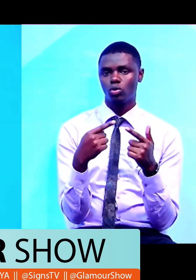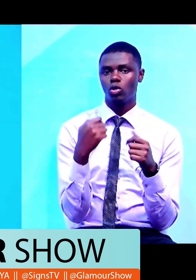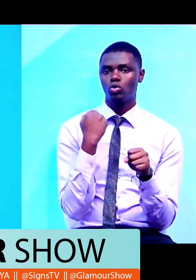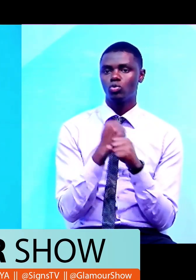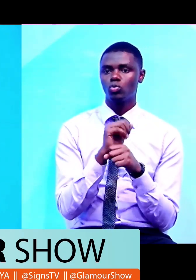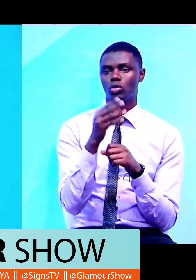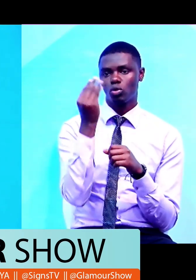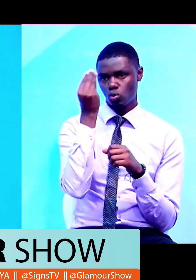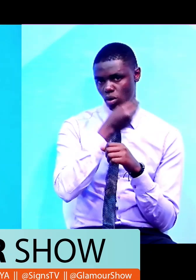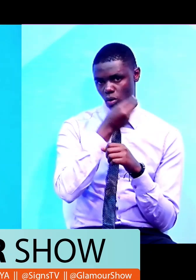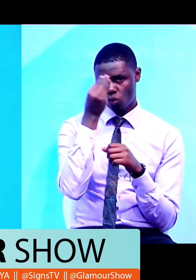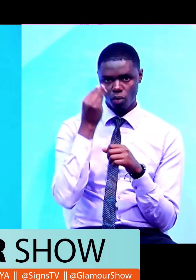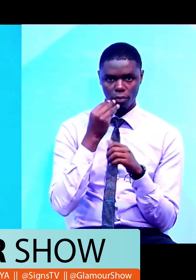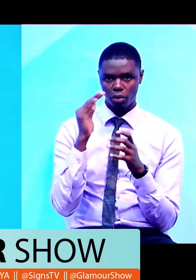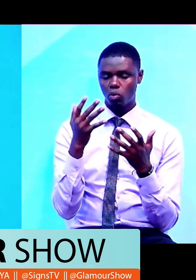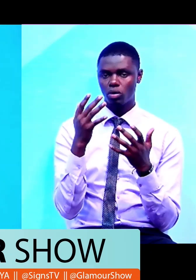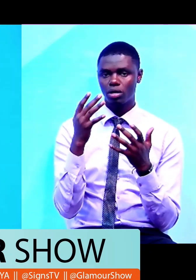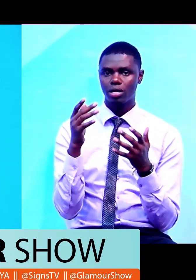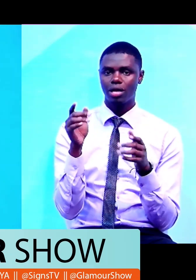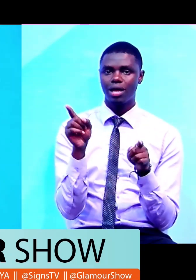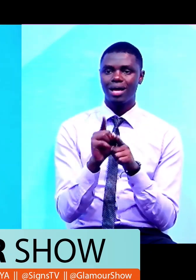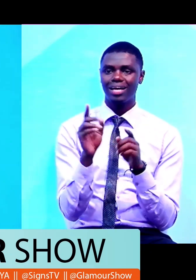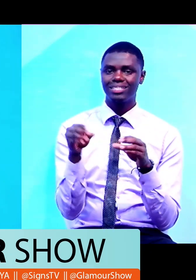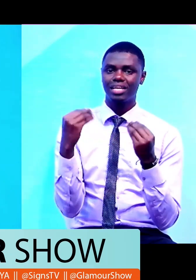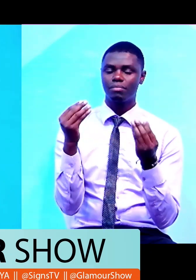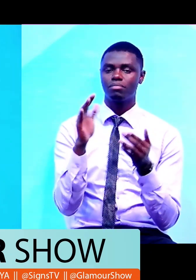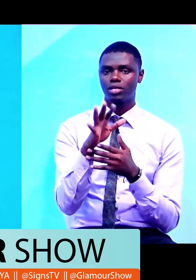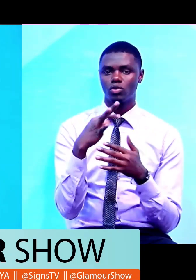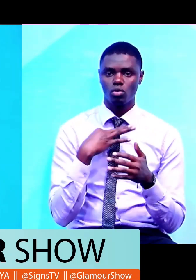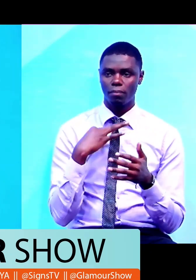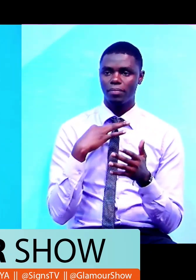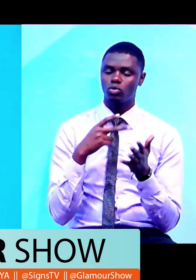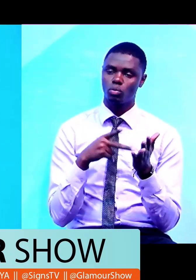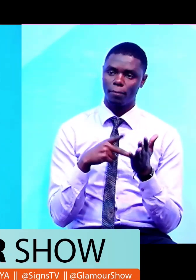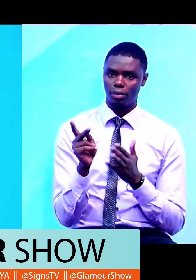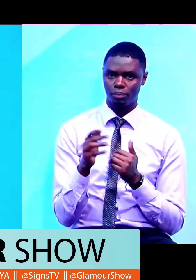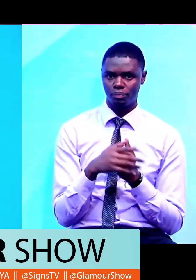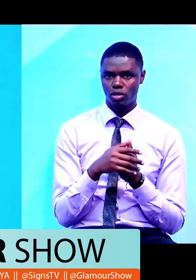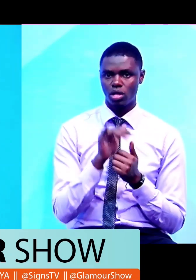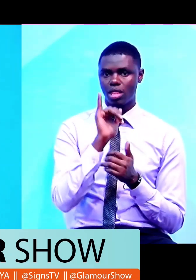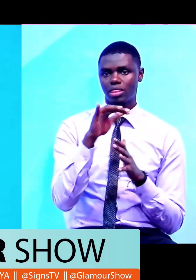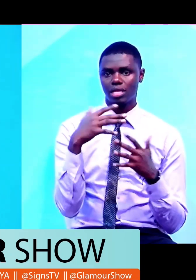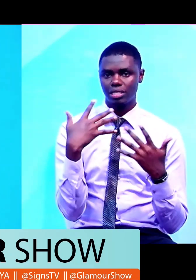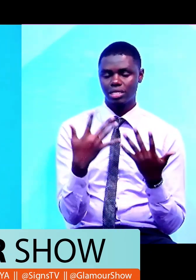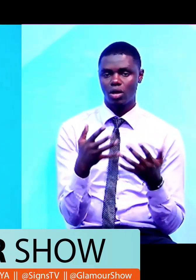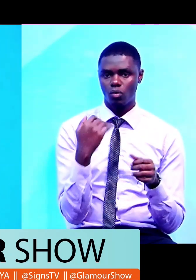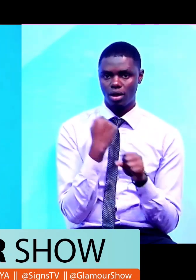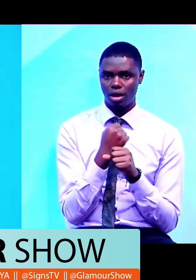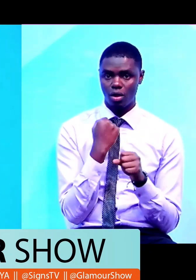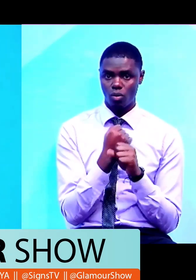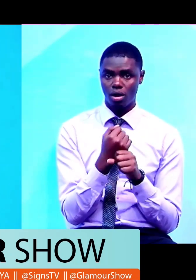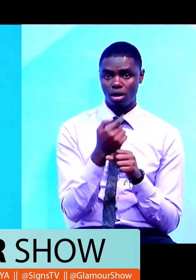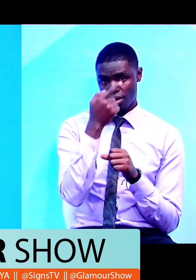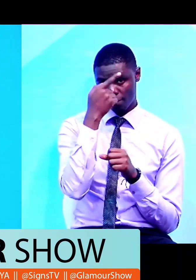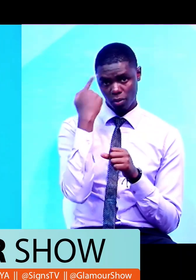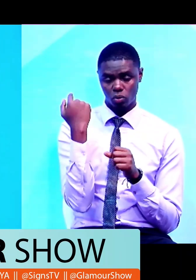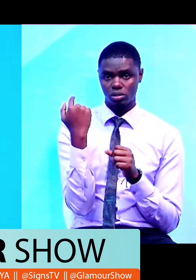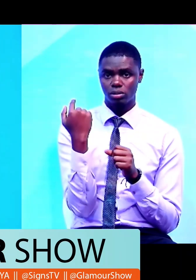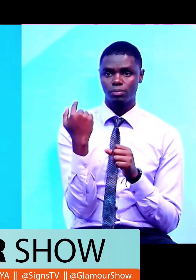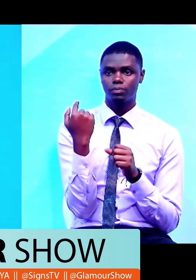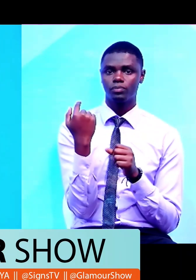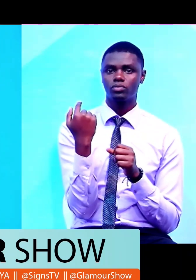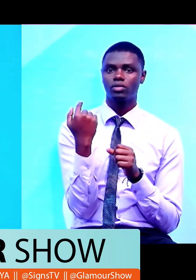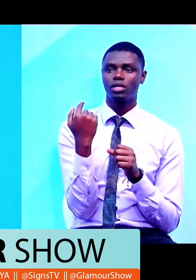your makeup, or as I bring your outfit, you pay the rest. That is how I usually work, because I have been